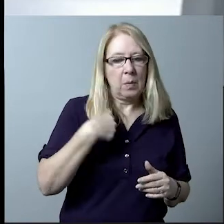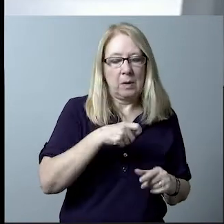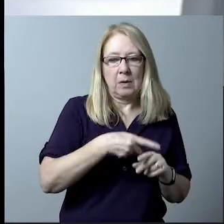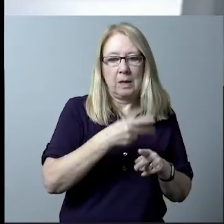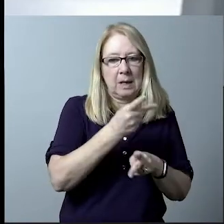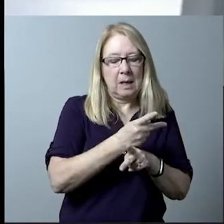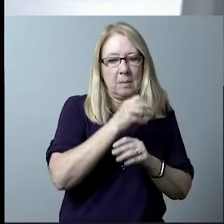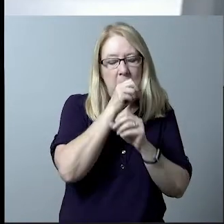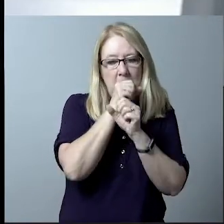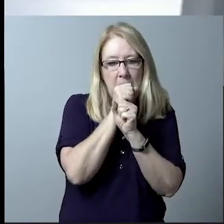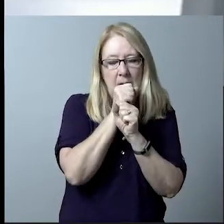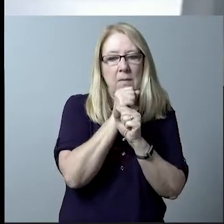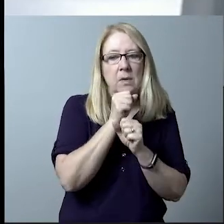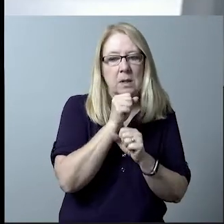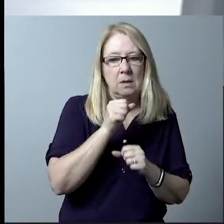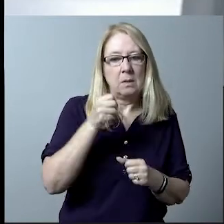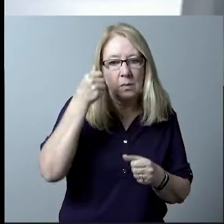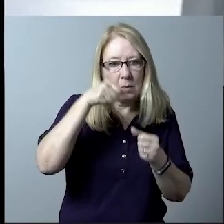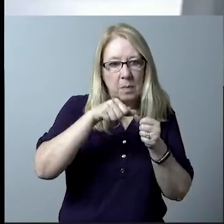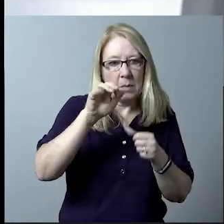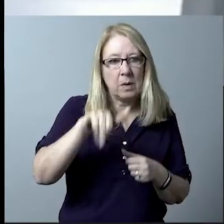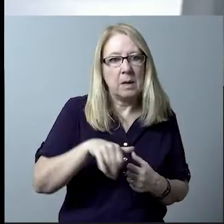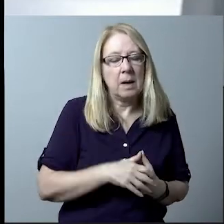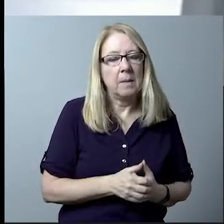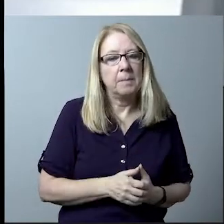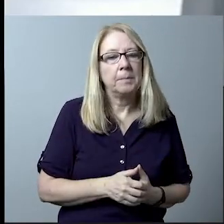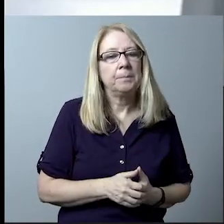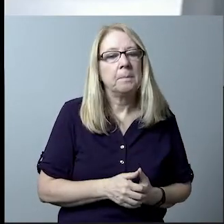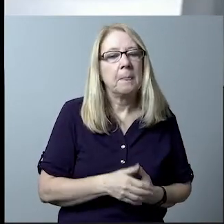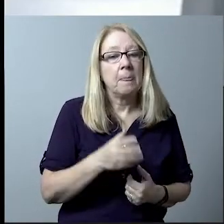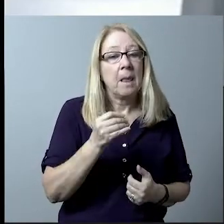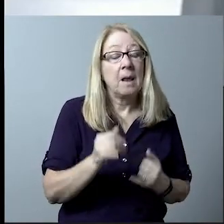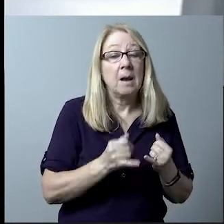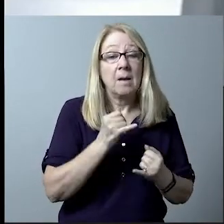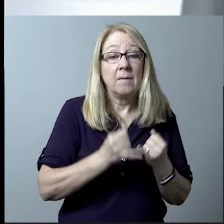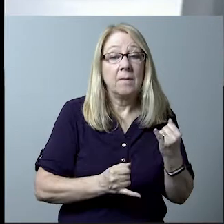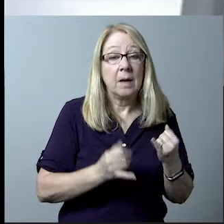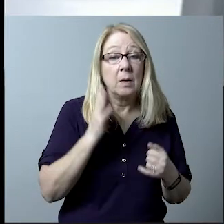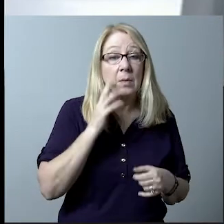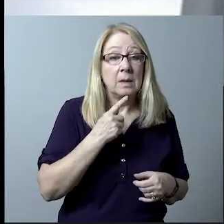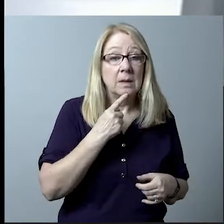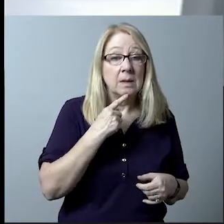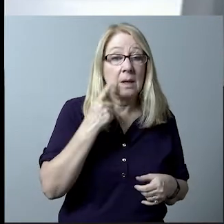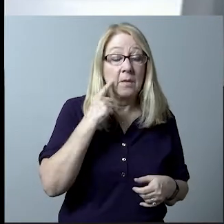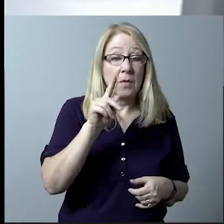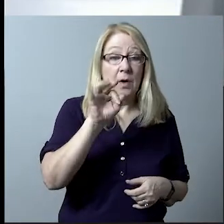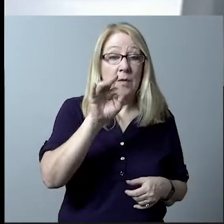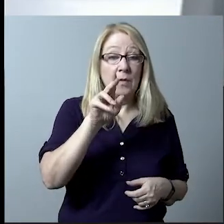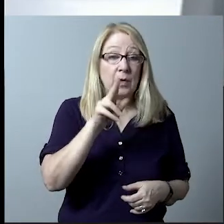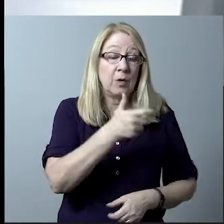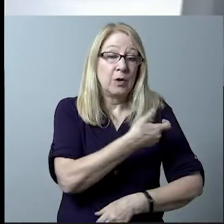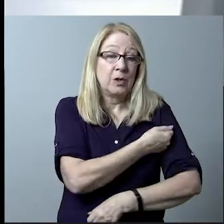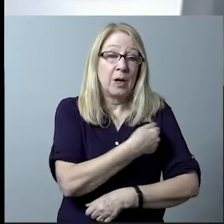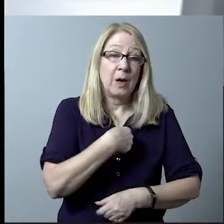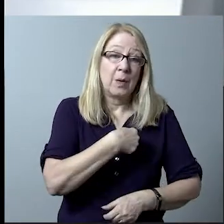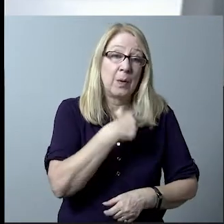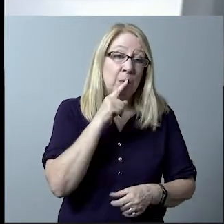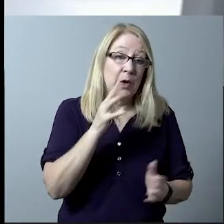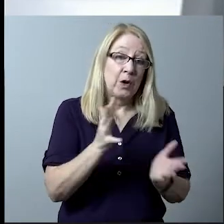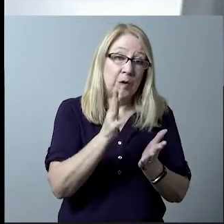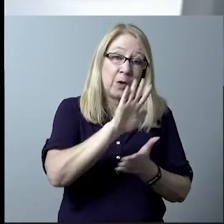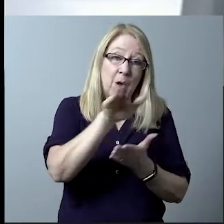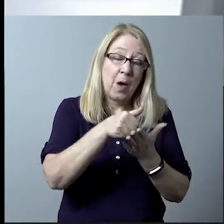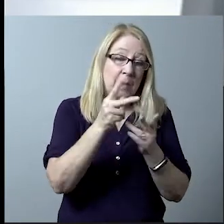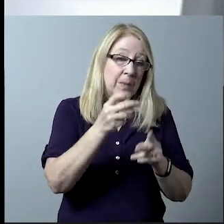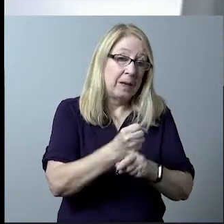is positive to protect that confidentiality. So please keep that in mind as well. And finally, I'll say for flu shots,